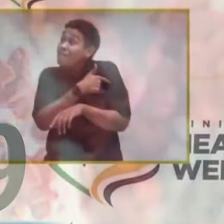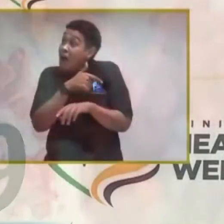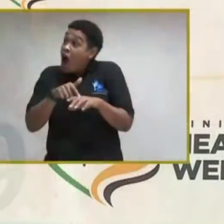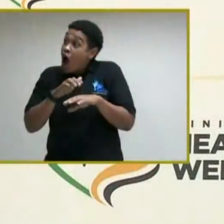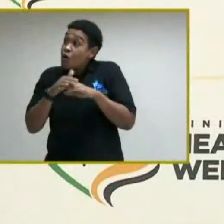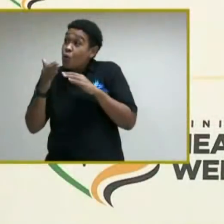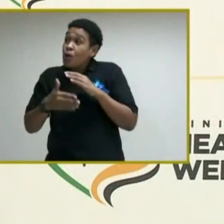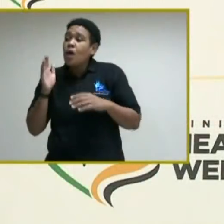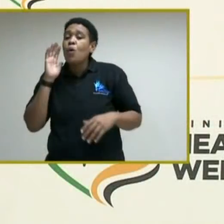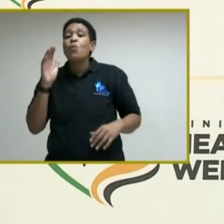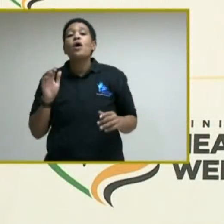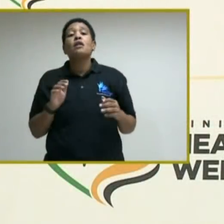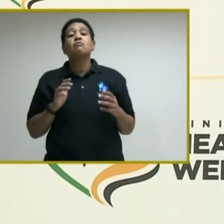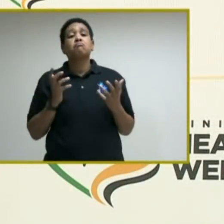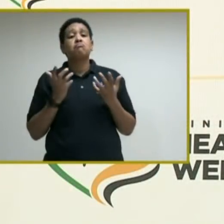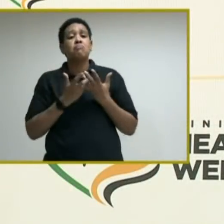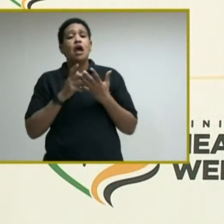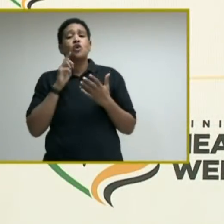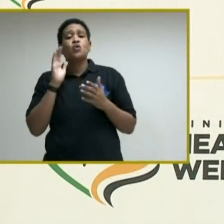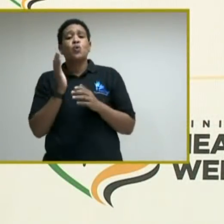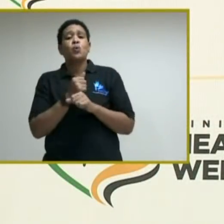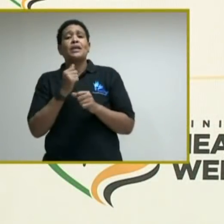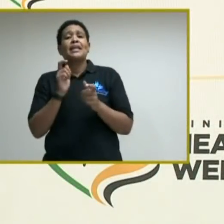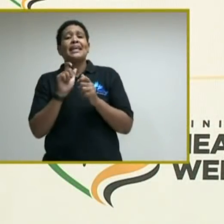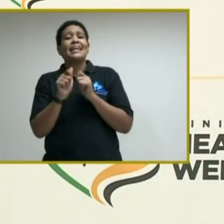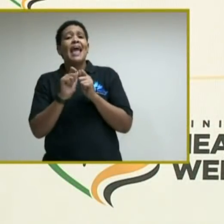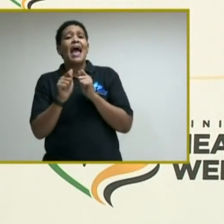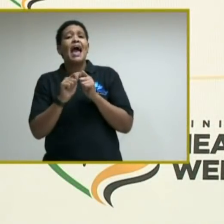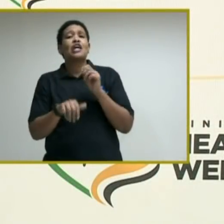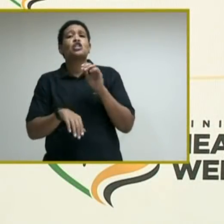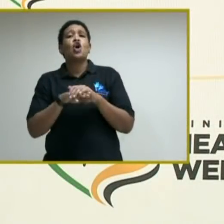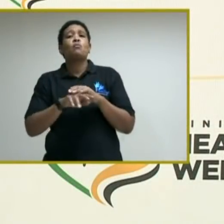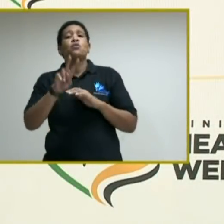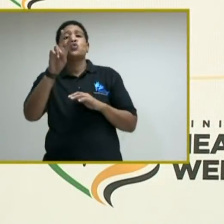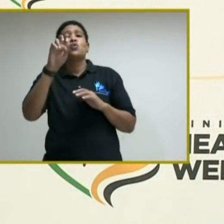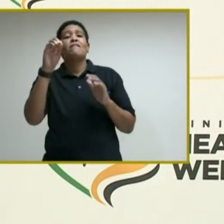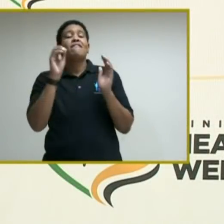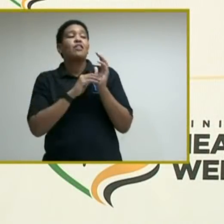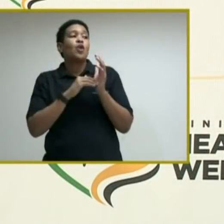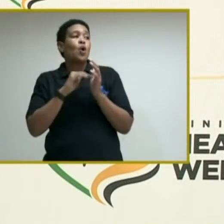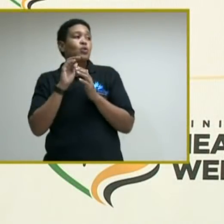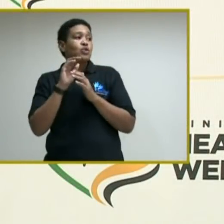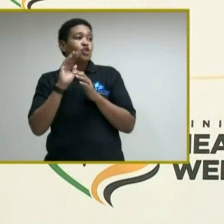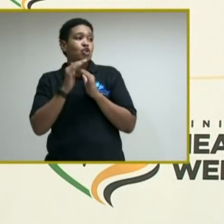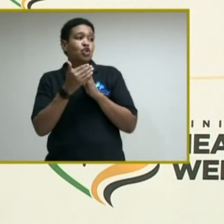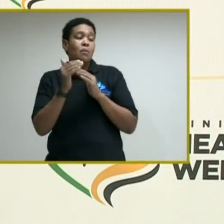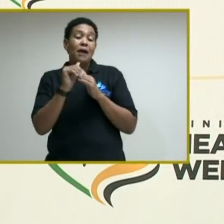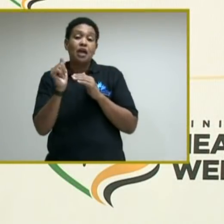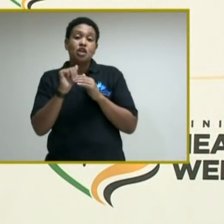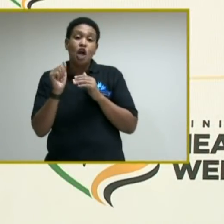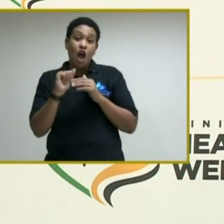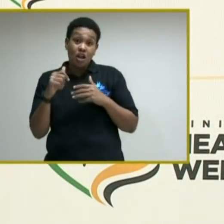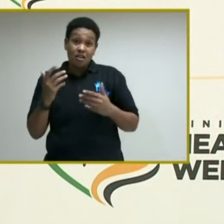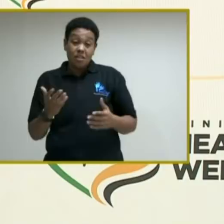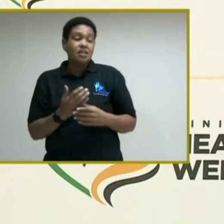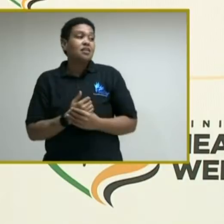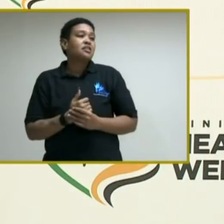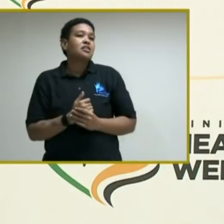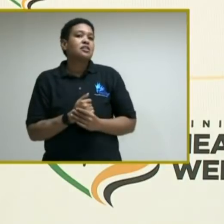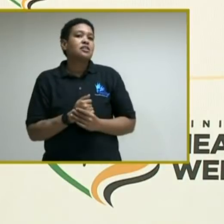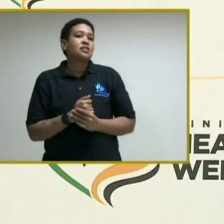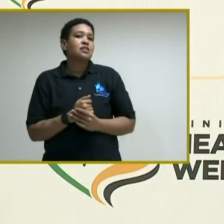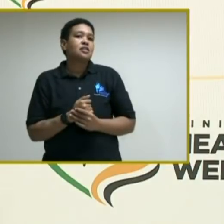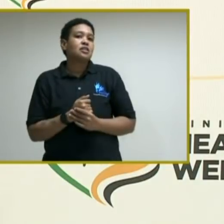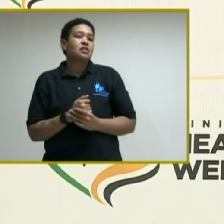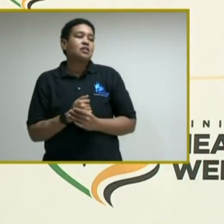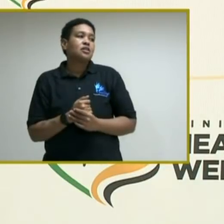would be eligible to win cash and prizes up to 250,000 Jamaican dollars. And you